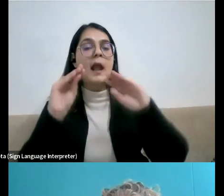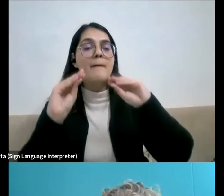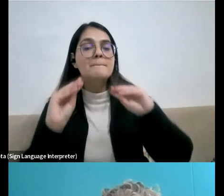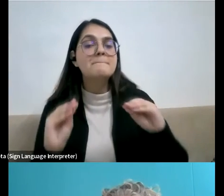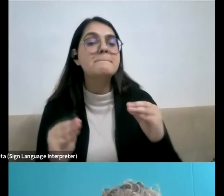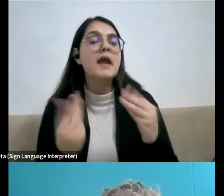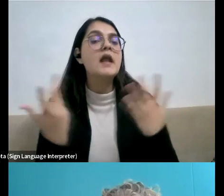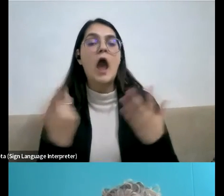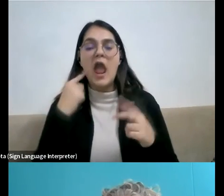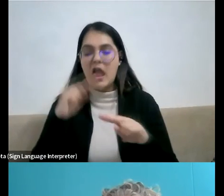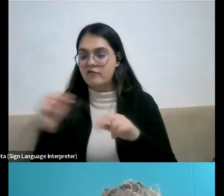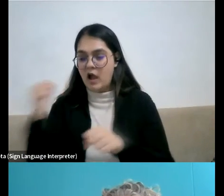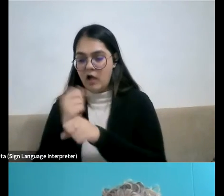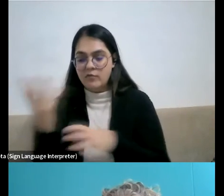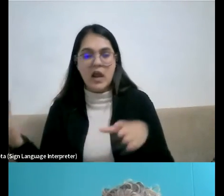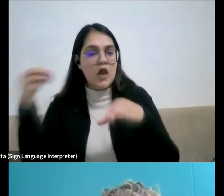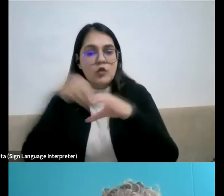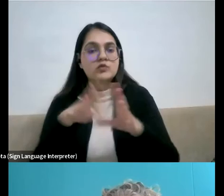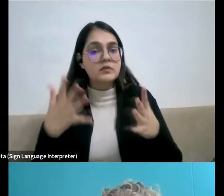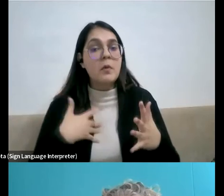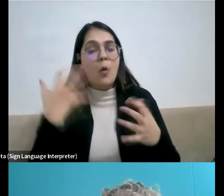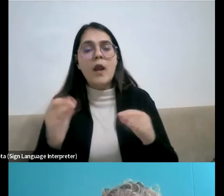not as inclusive as we would like it to be?